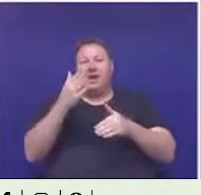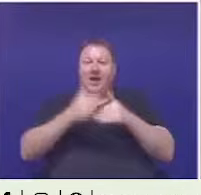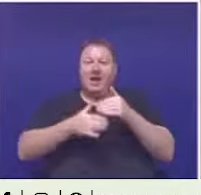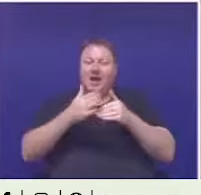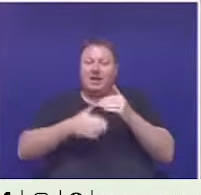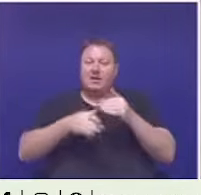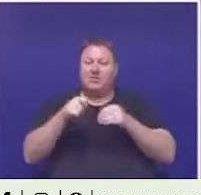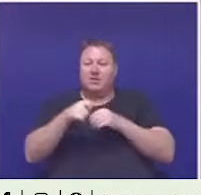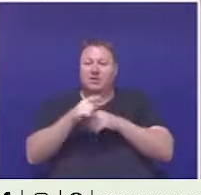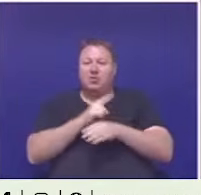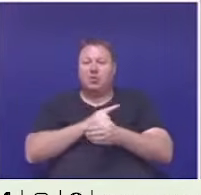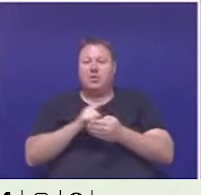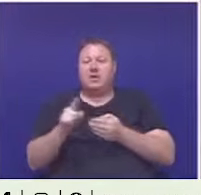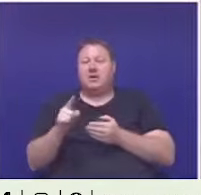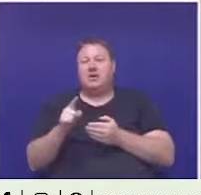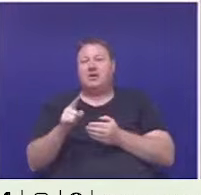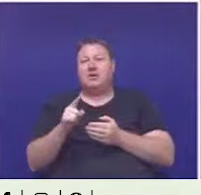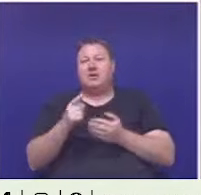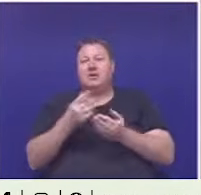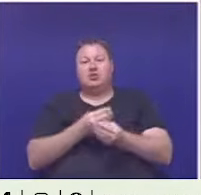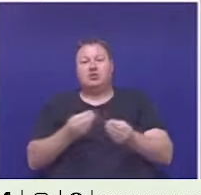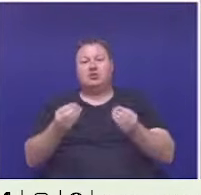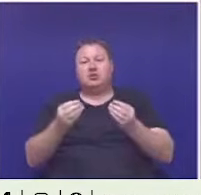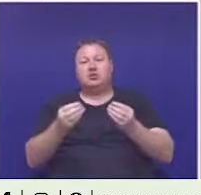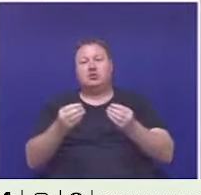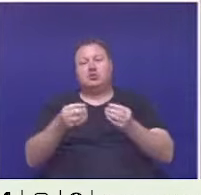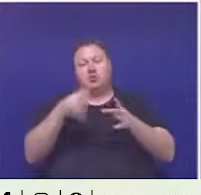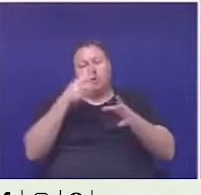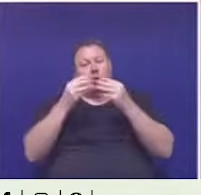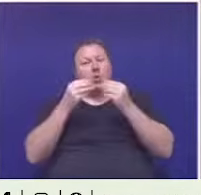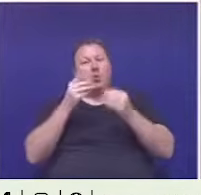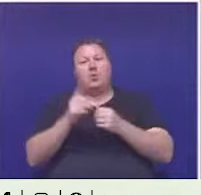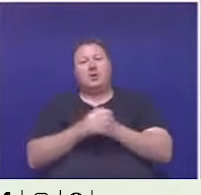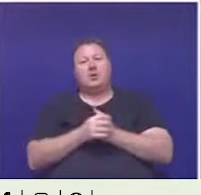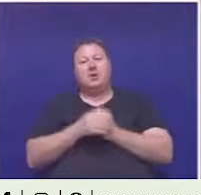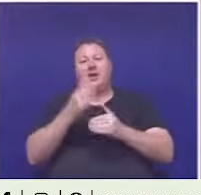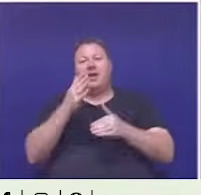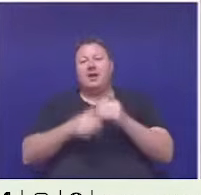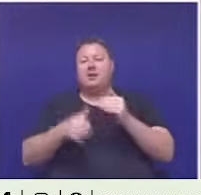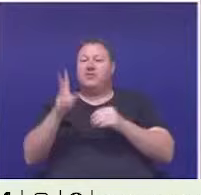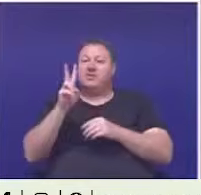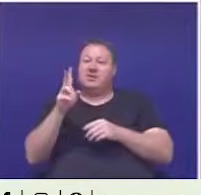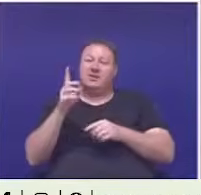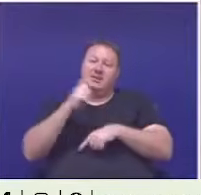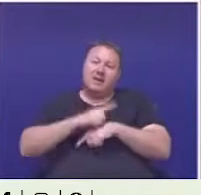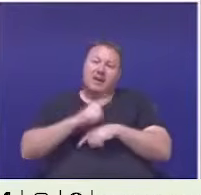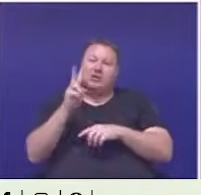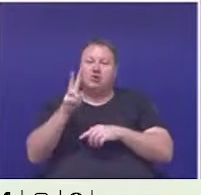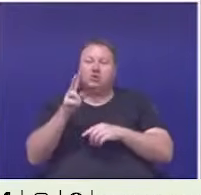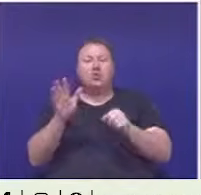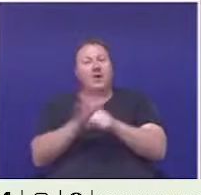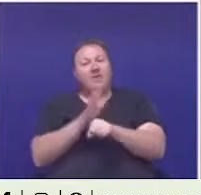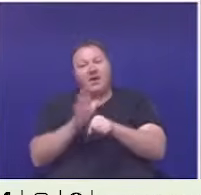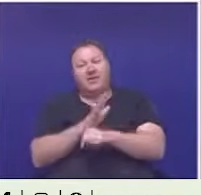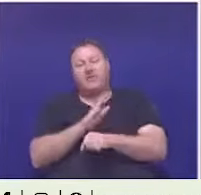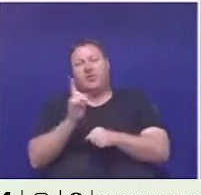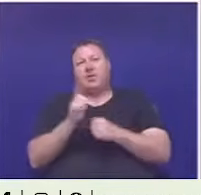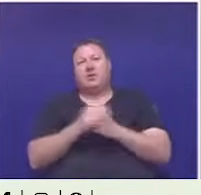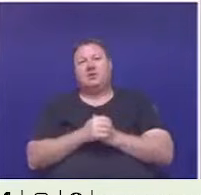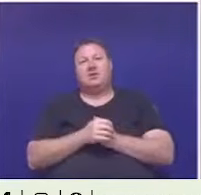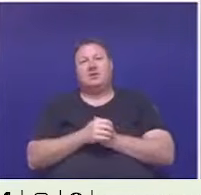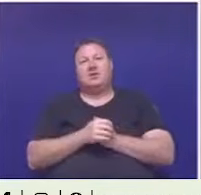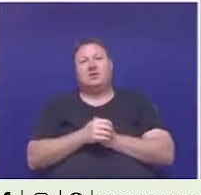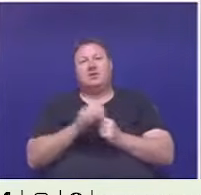what the learners have covered. By the end of day 2, this is what the learners should have covered. And then they actually